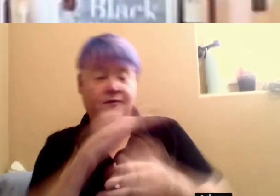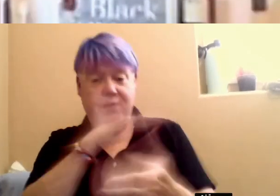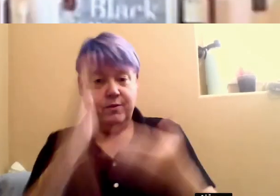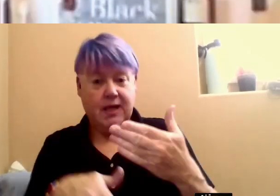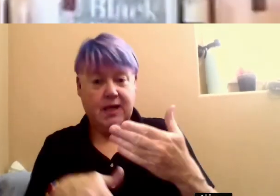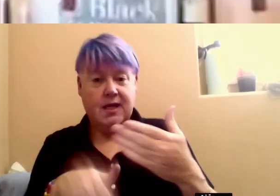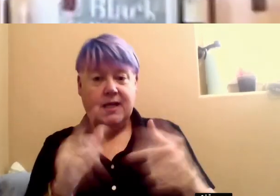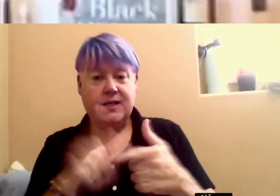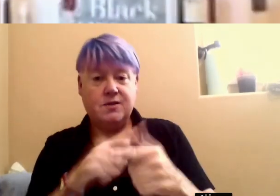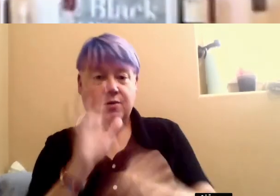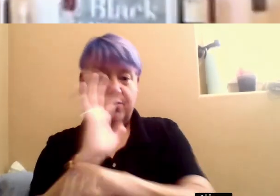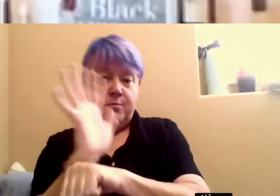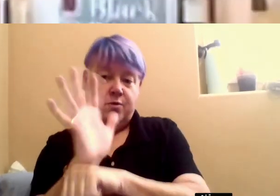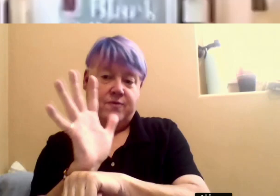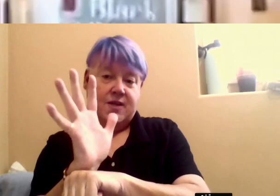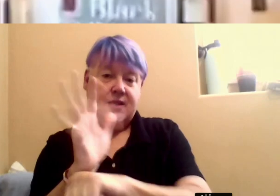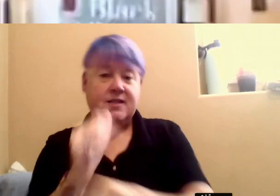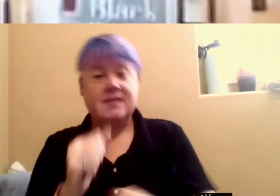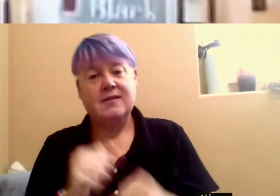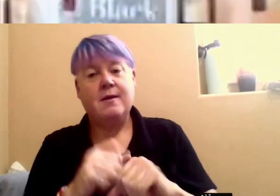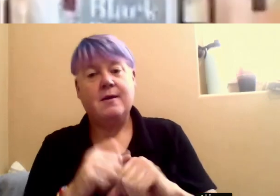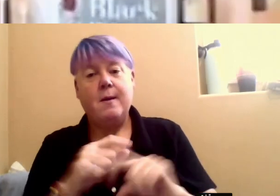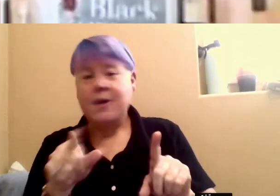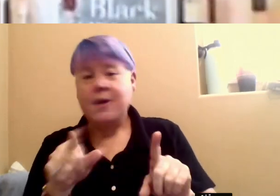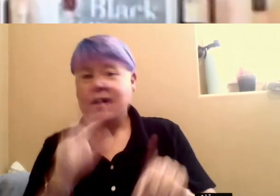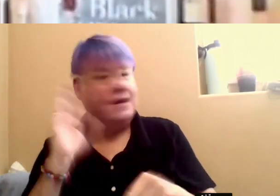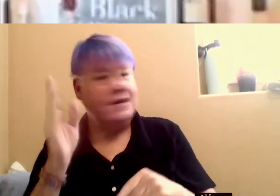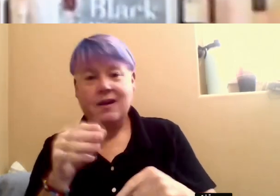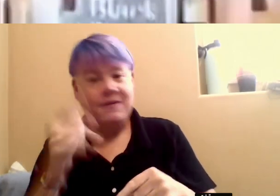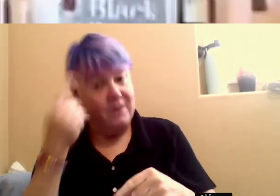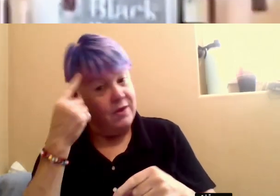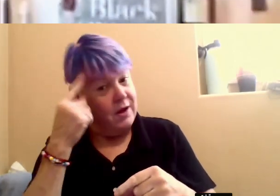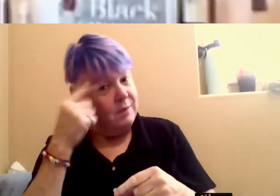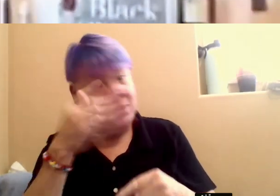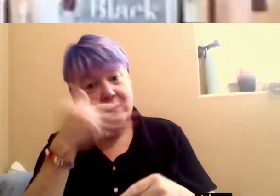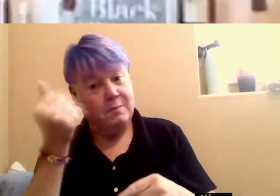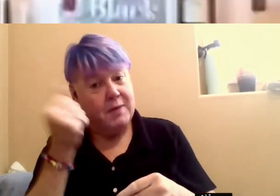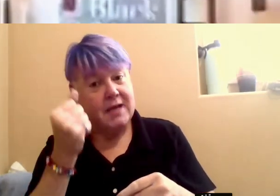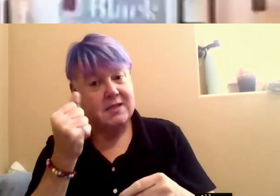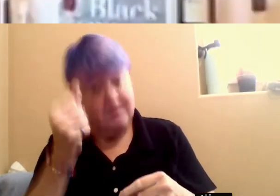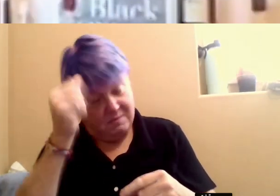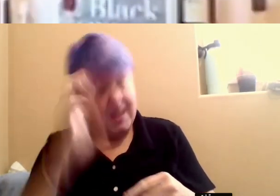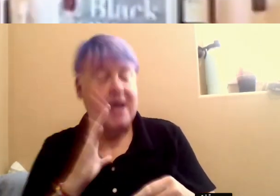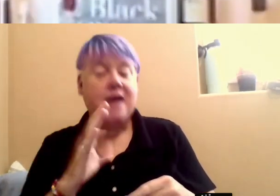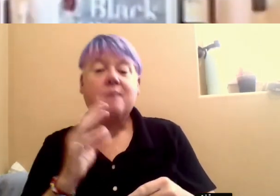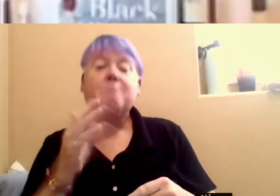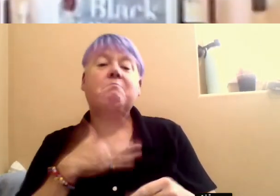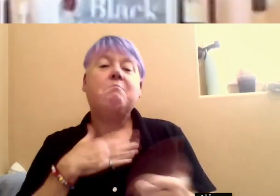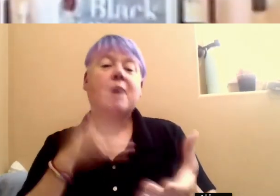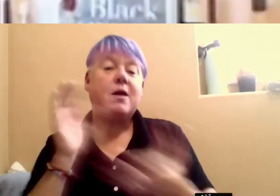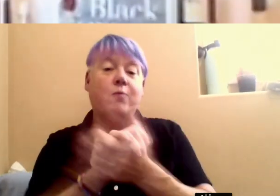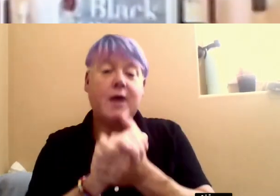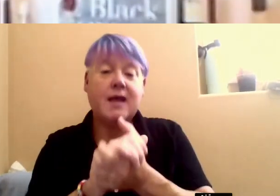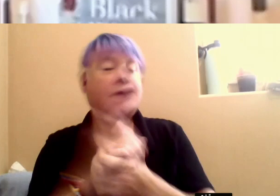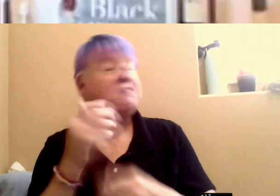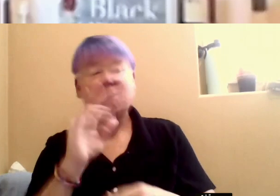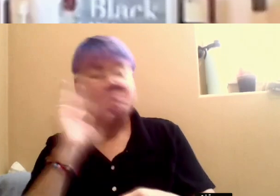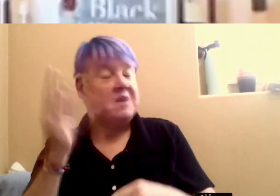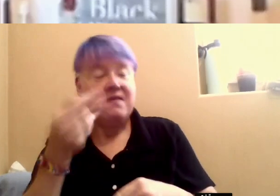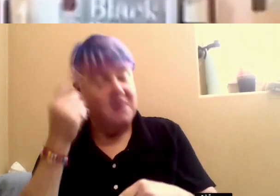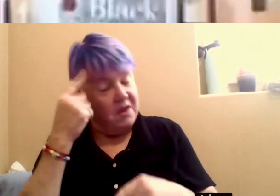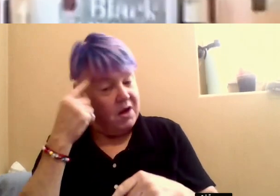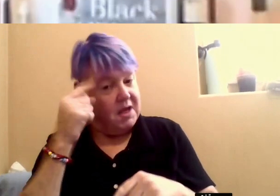to movies, but I never thought he'd be the best man at my wedding. I never thought he'd sit with me over coffee and answer all the